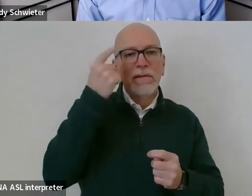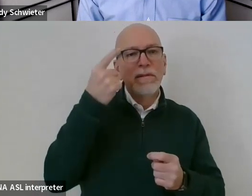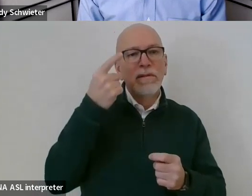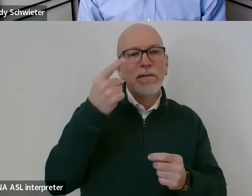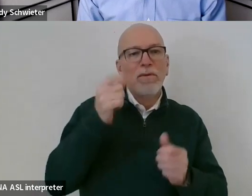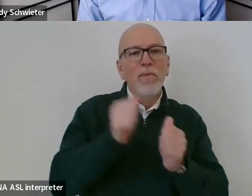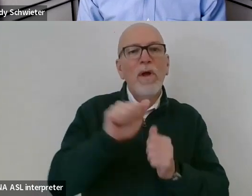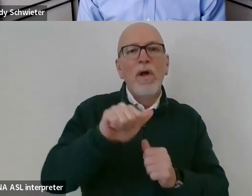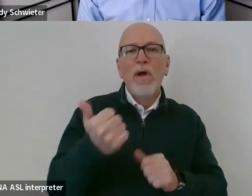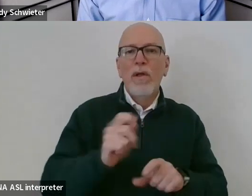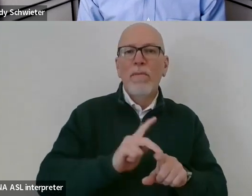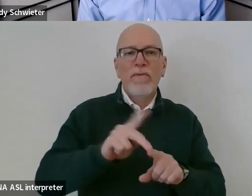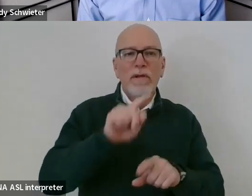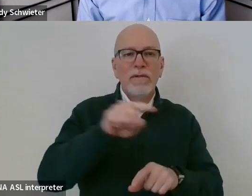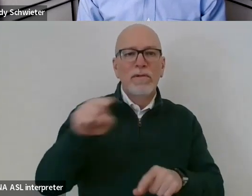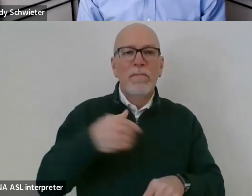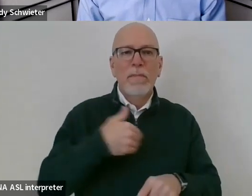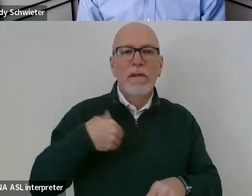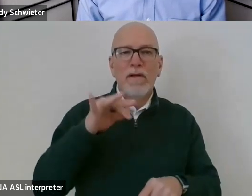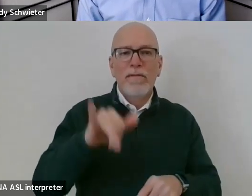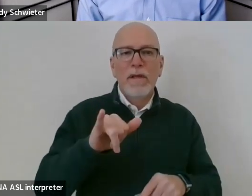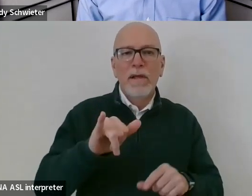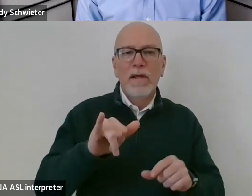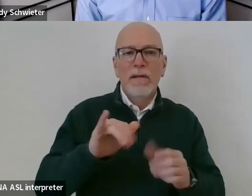with other professionals that are members of that clinical team.